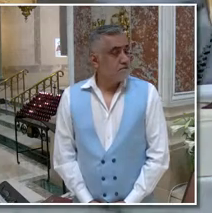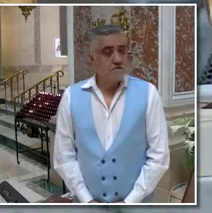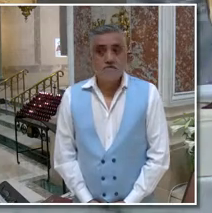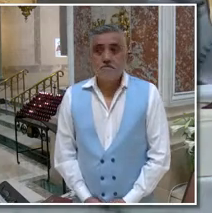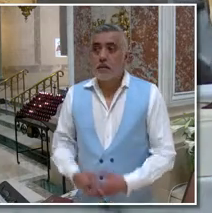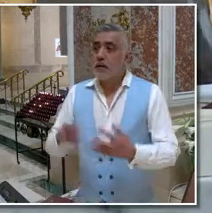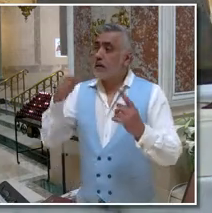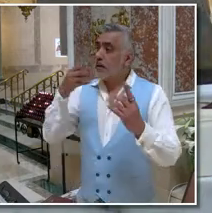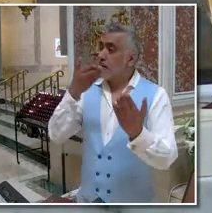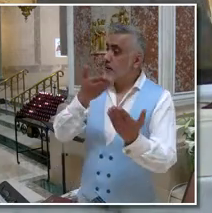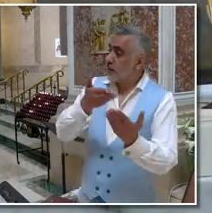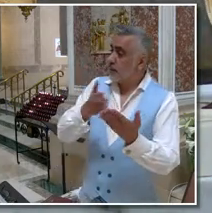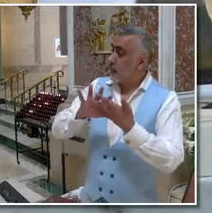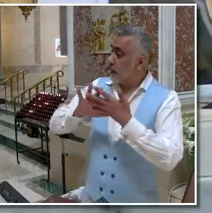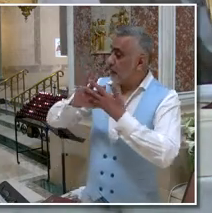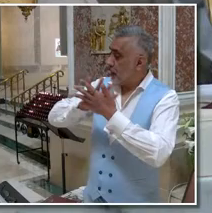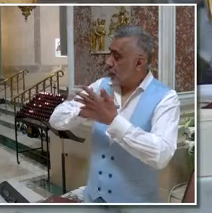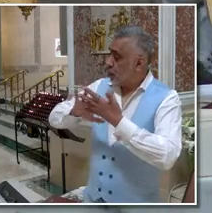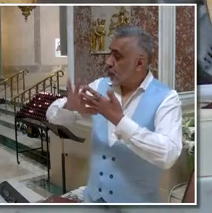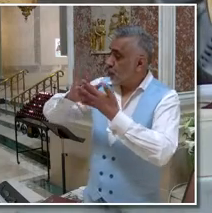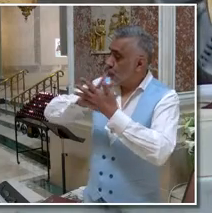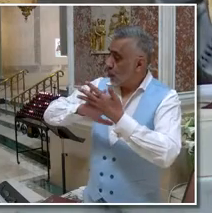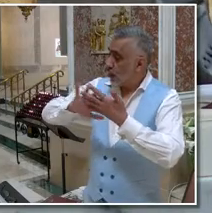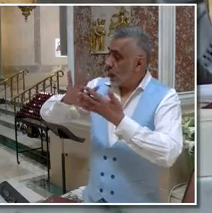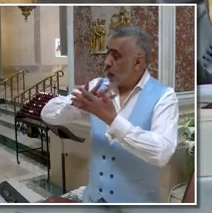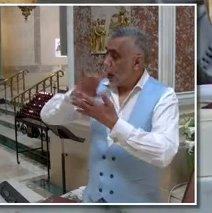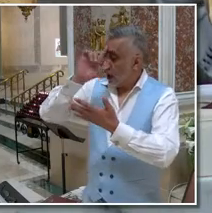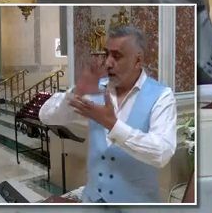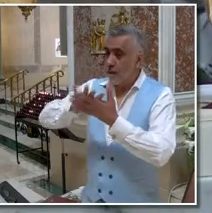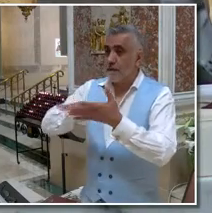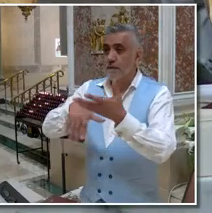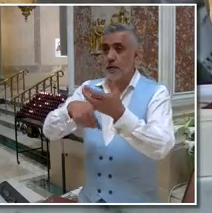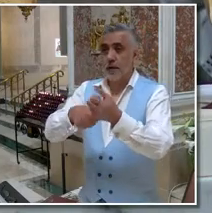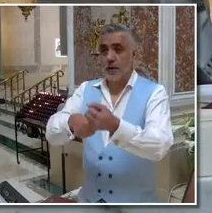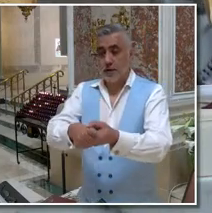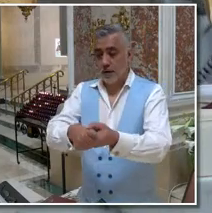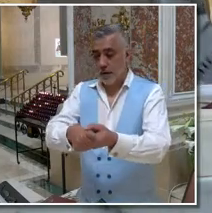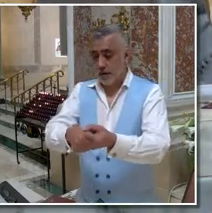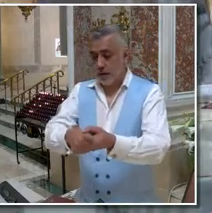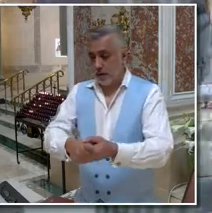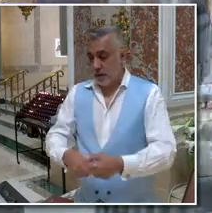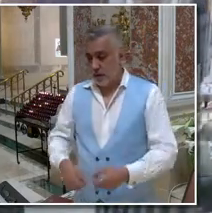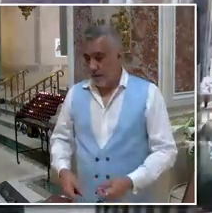The mystery of faith.